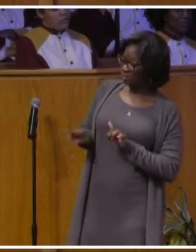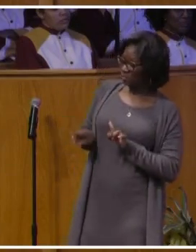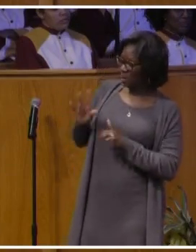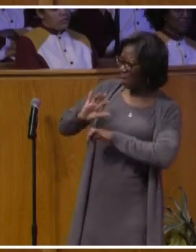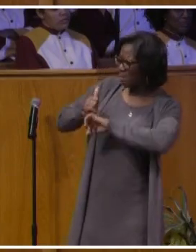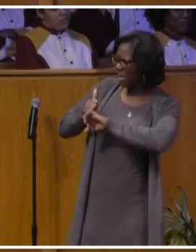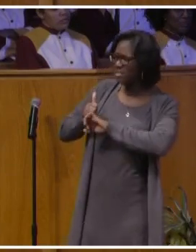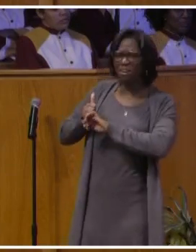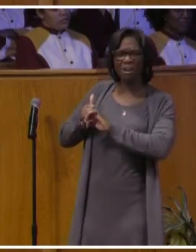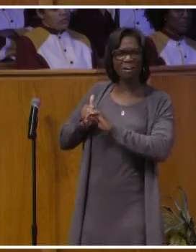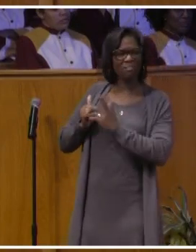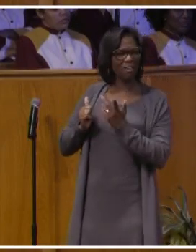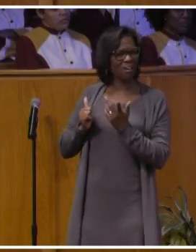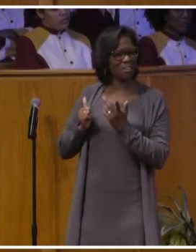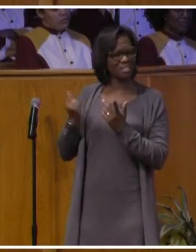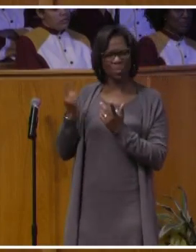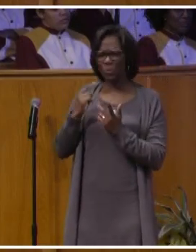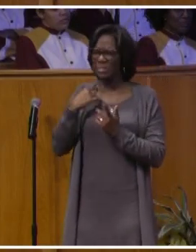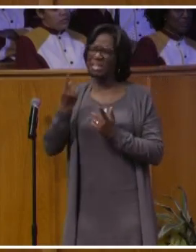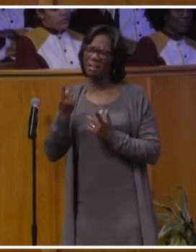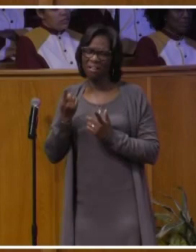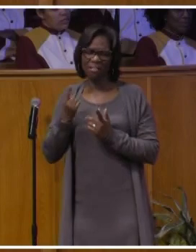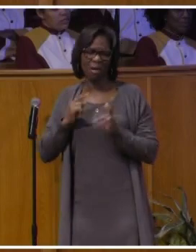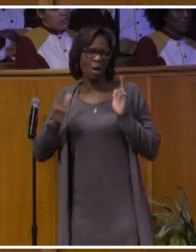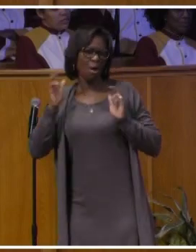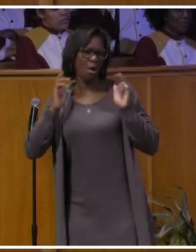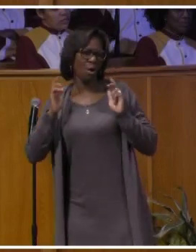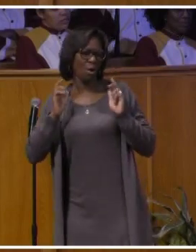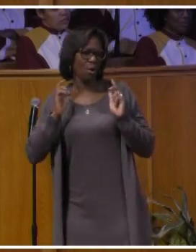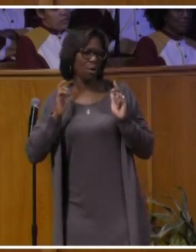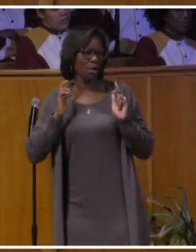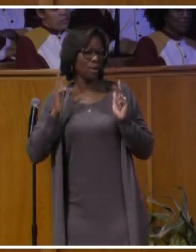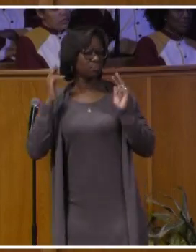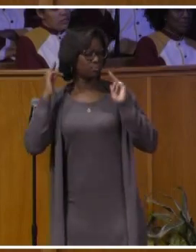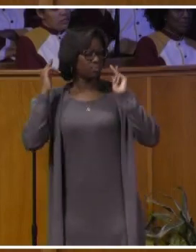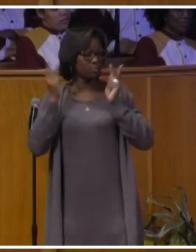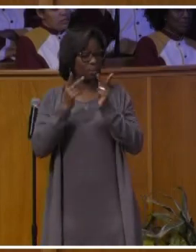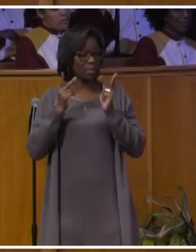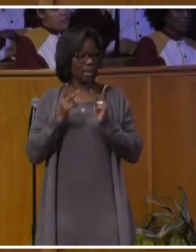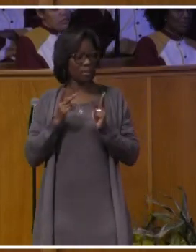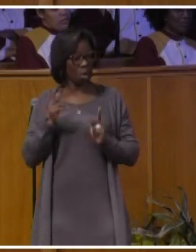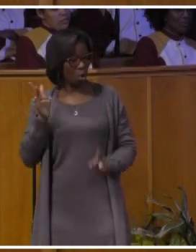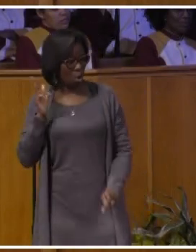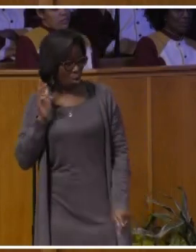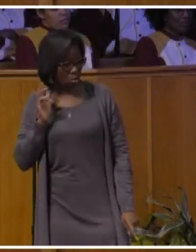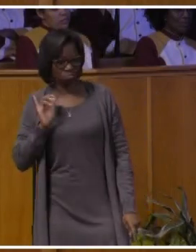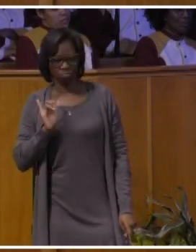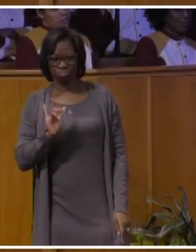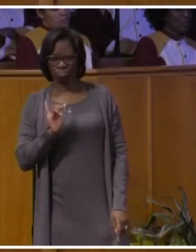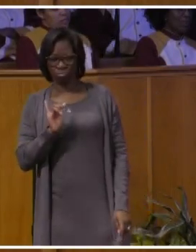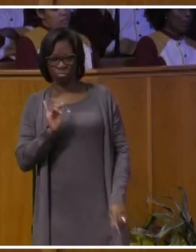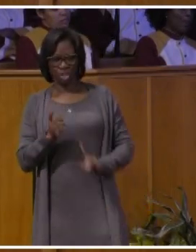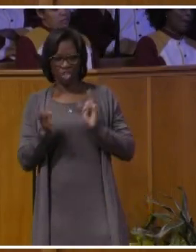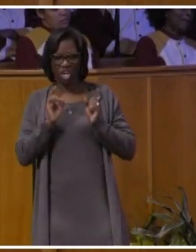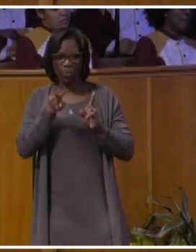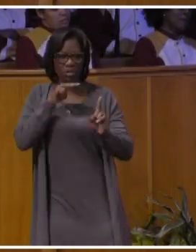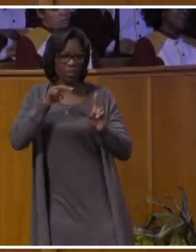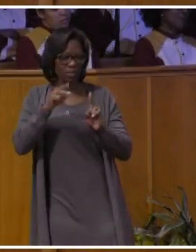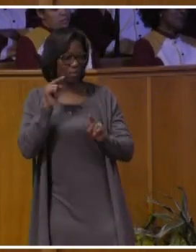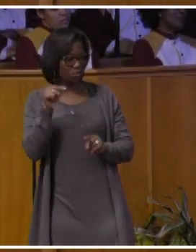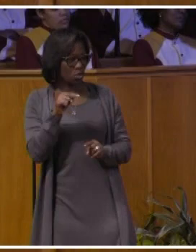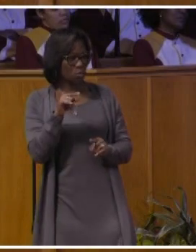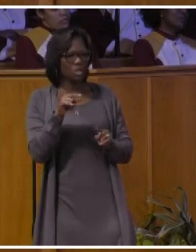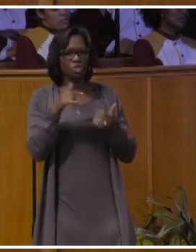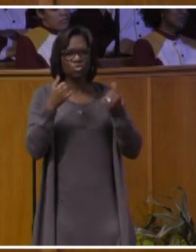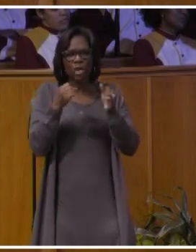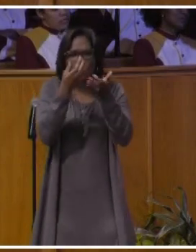a suspect source that they heard in the beauty salon. Nothing hurts more than to try to